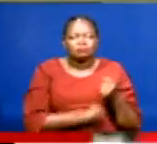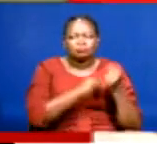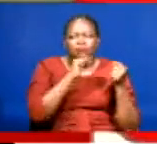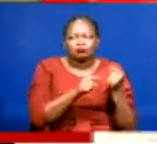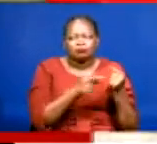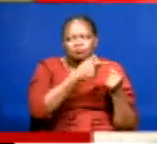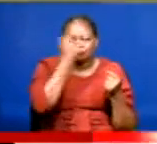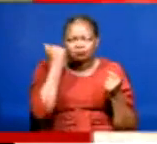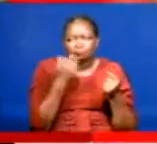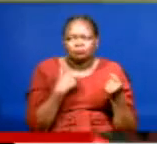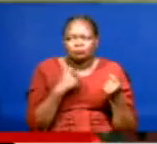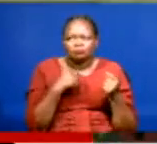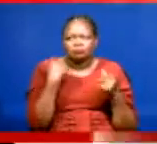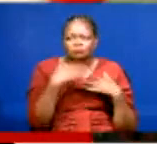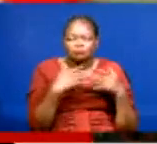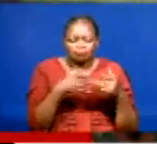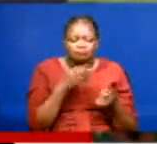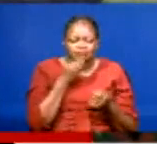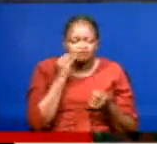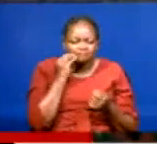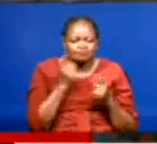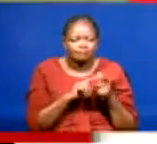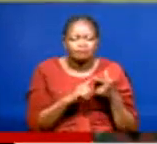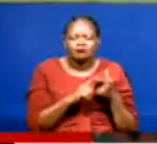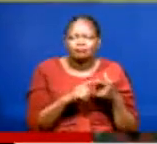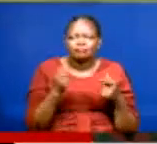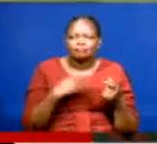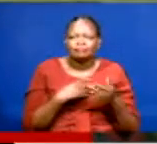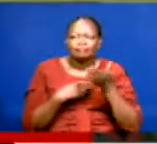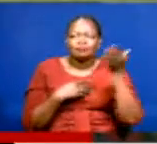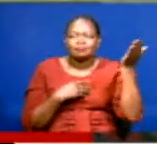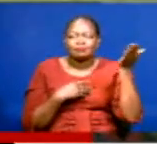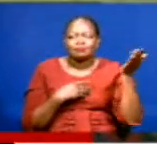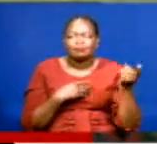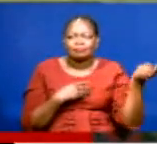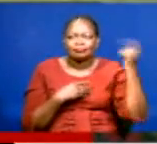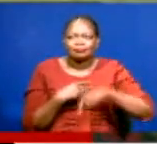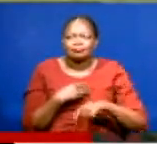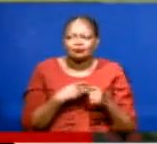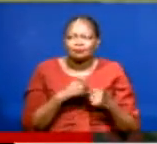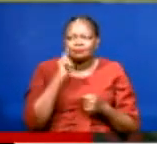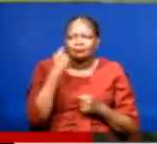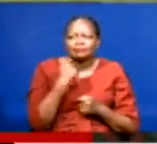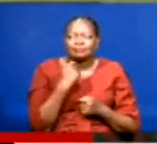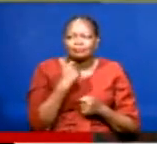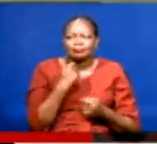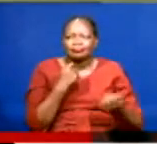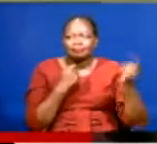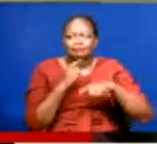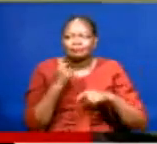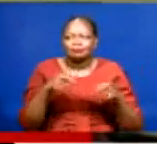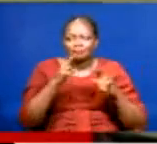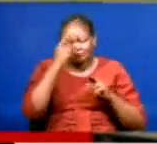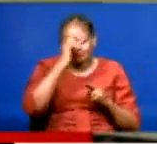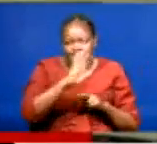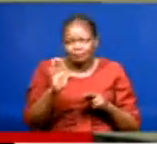sababu tunataka tucheze huku nyumbani. Kama wanatuogopa huko, we are calling upon them. Wakuje Kenya, we are ready for them